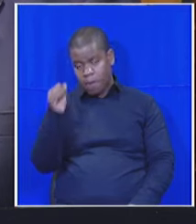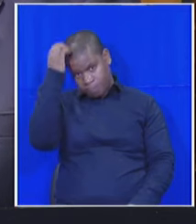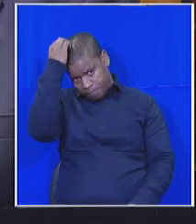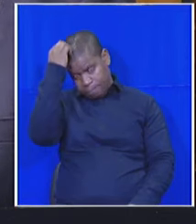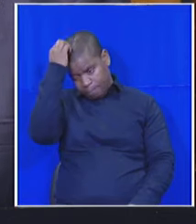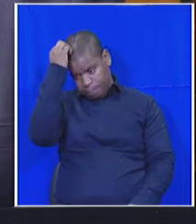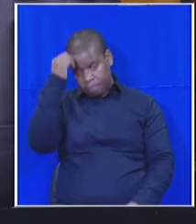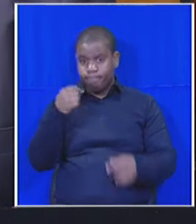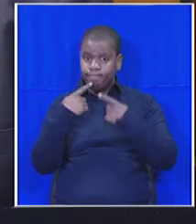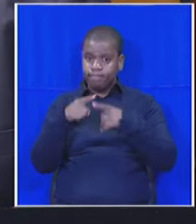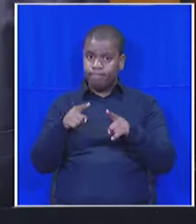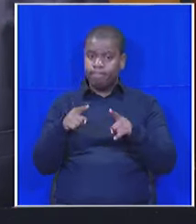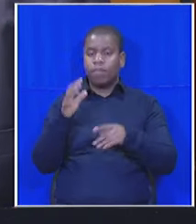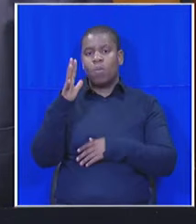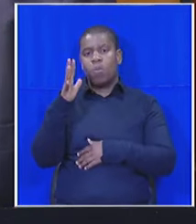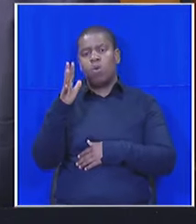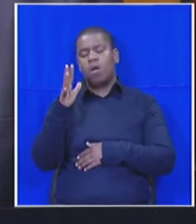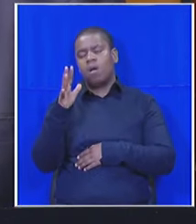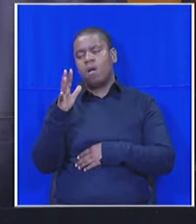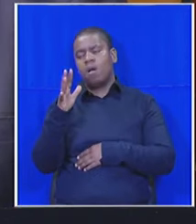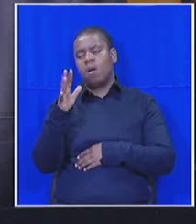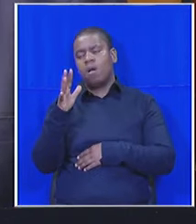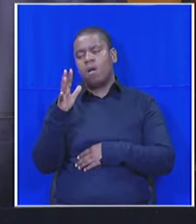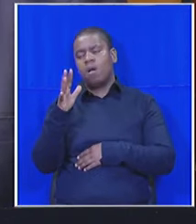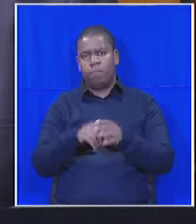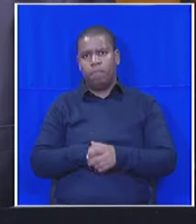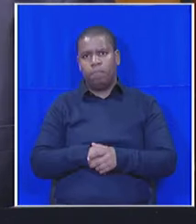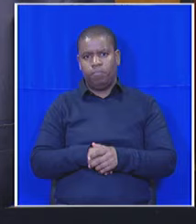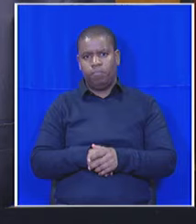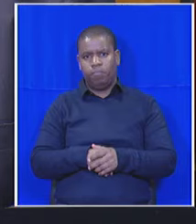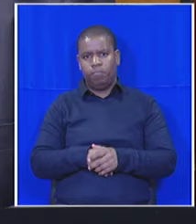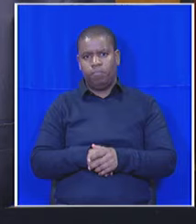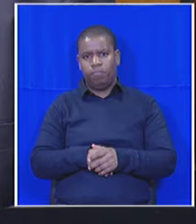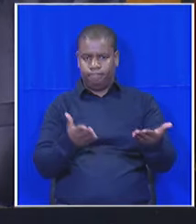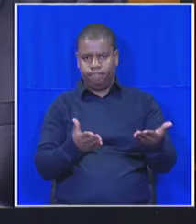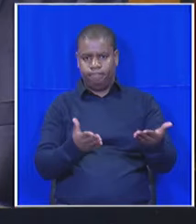Okay, declarations have been requested. Let's allow them. Go ahead, Honourable Member.